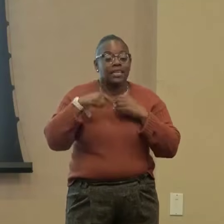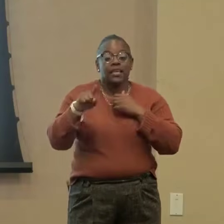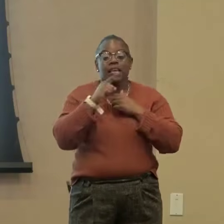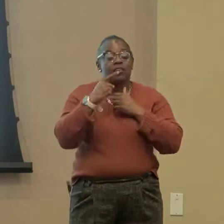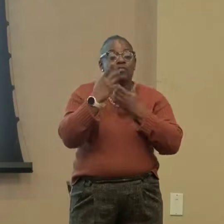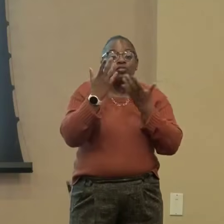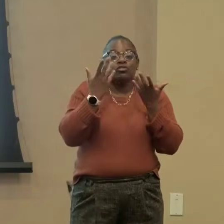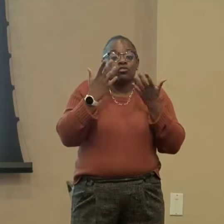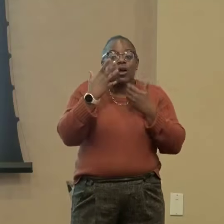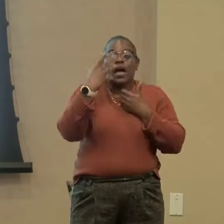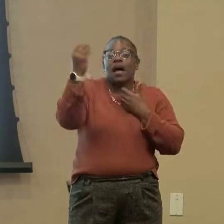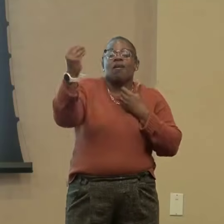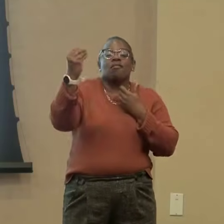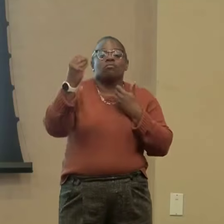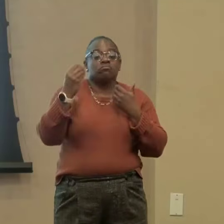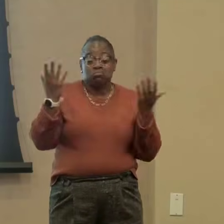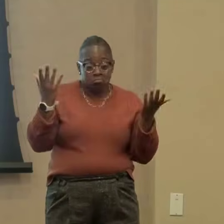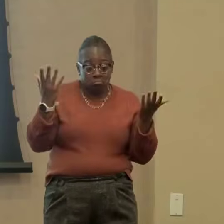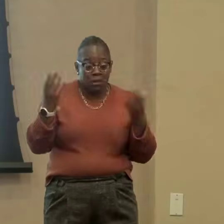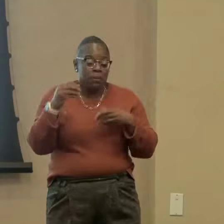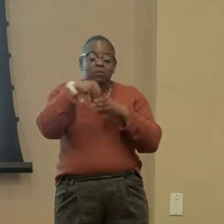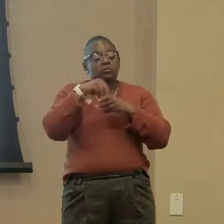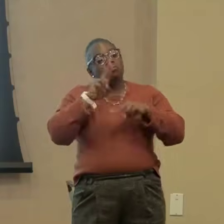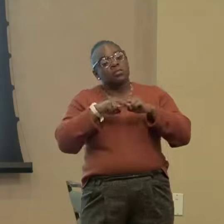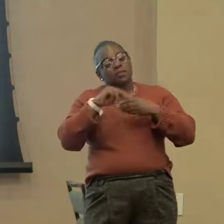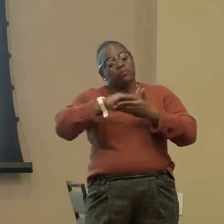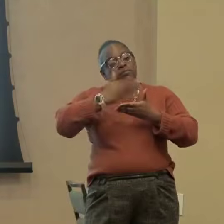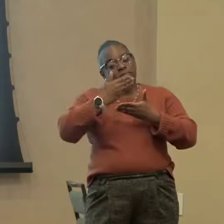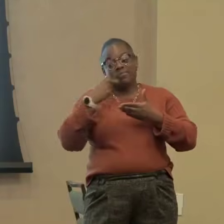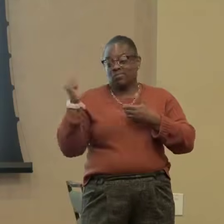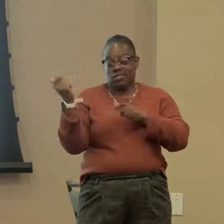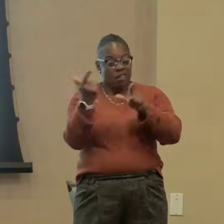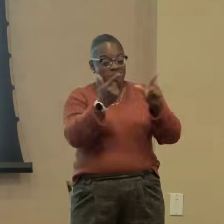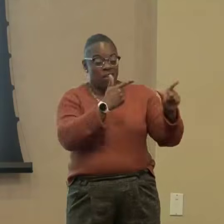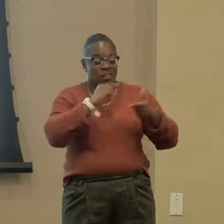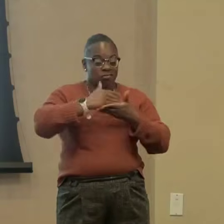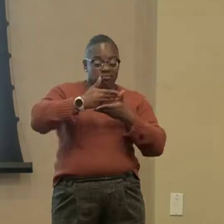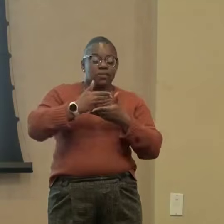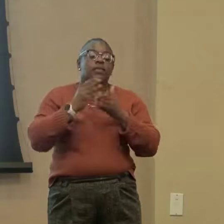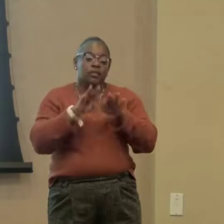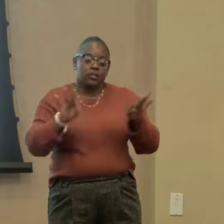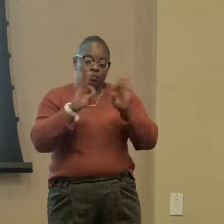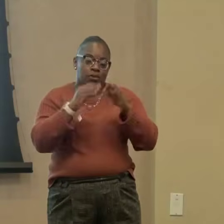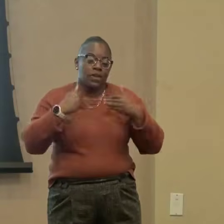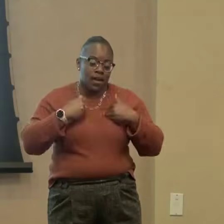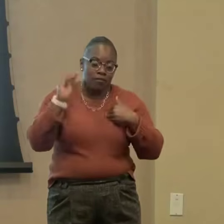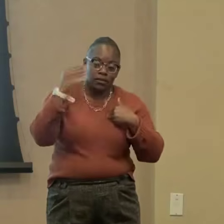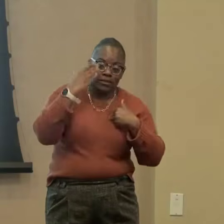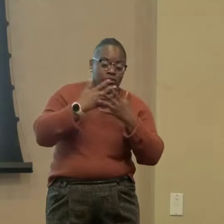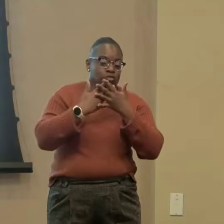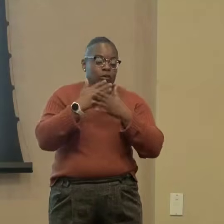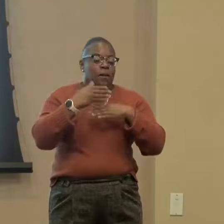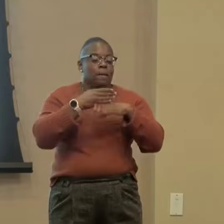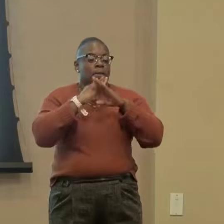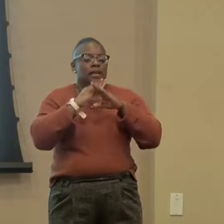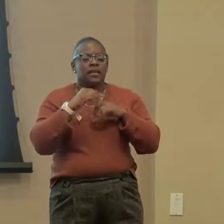leave the house, if you're just in front of a computer, which we all live in front of screens, it's important to have that sunscreen, absolutely. And it's not